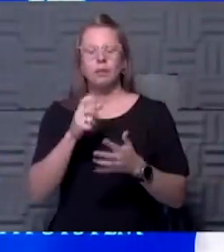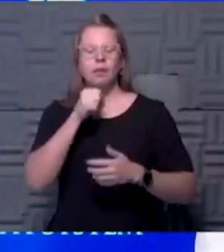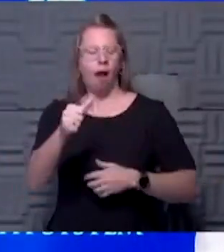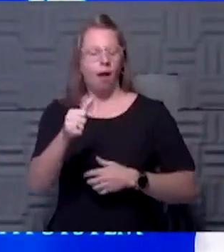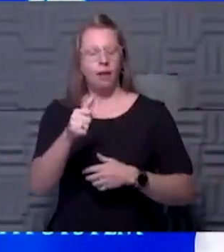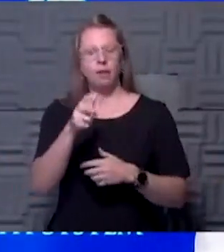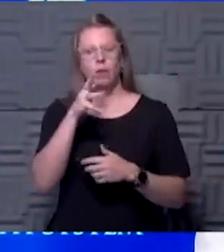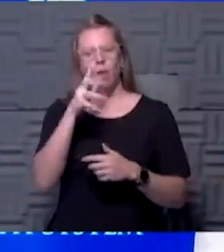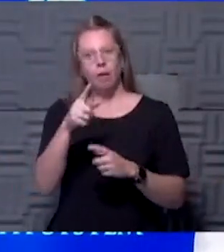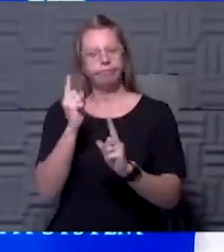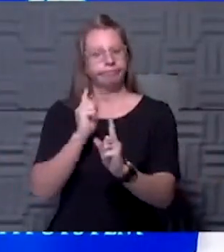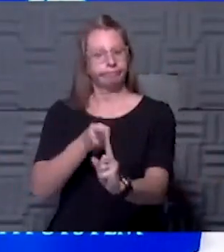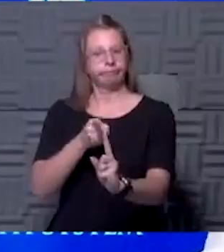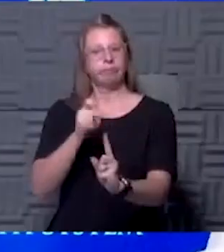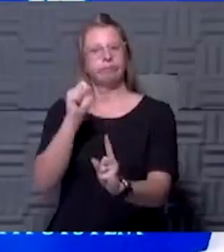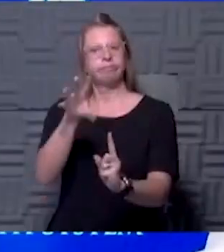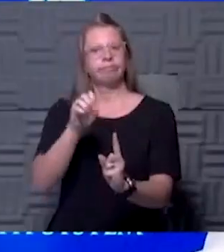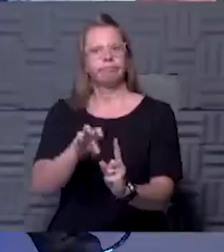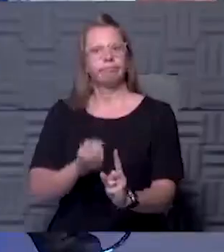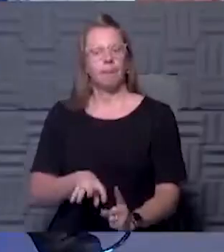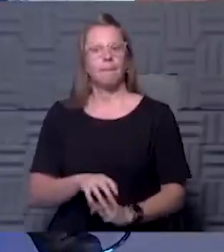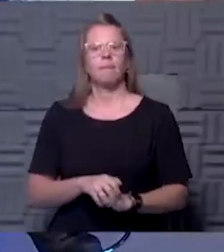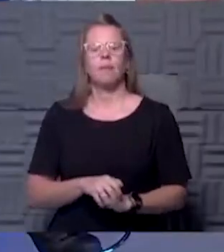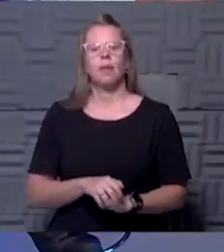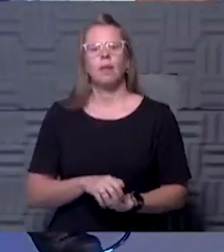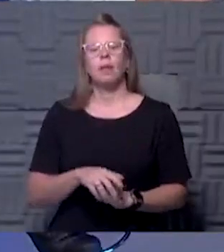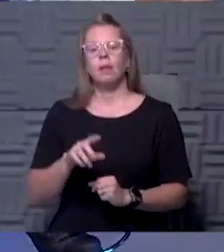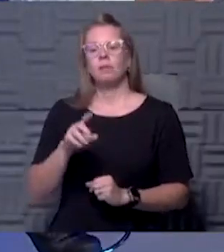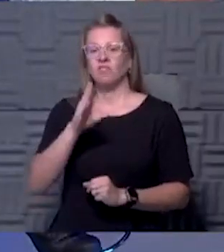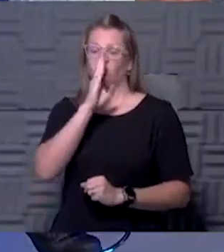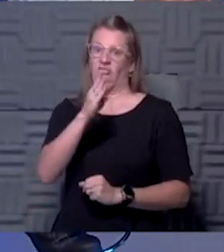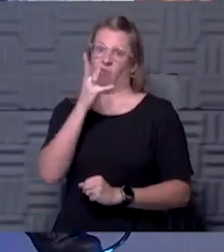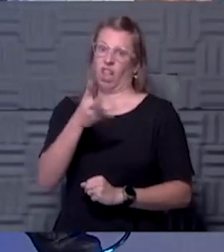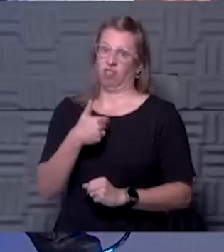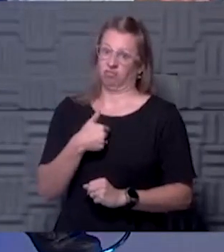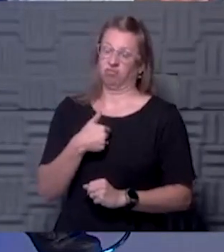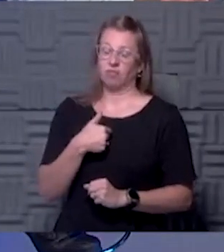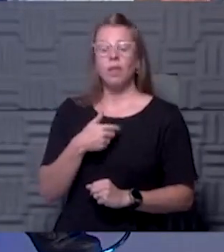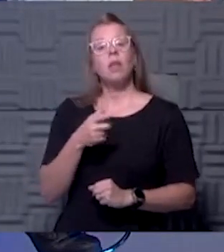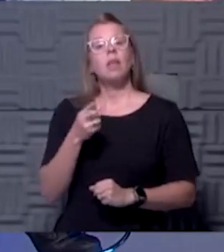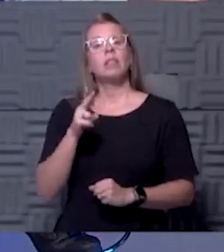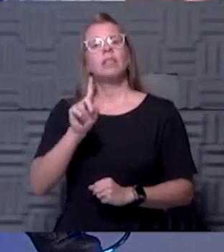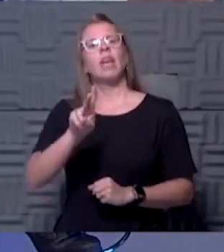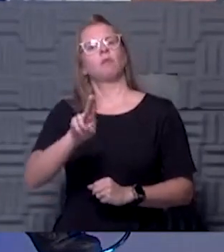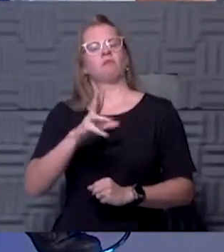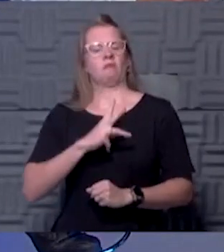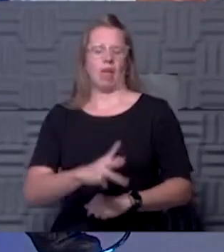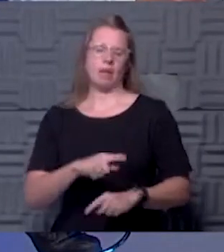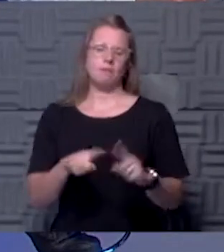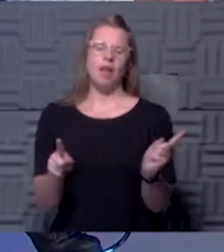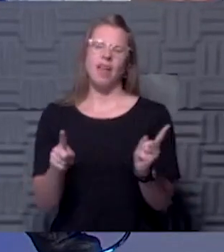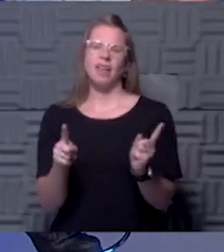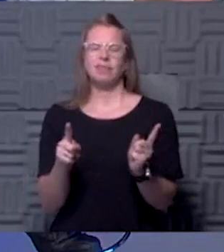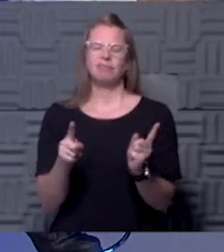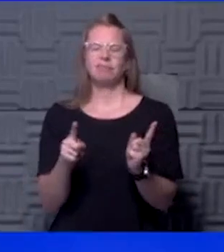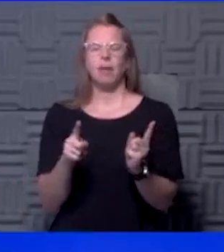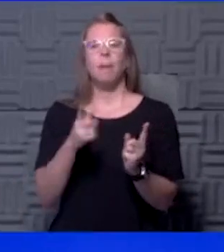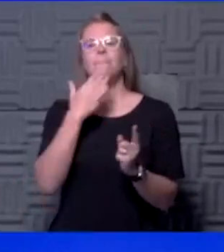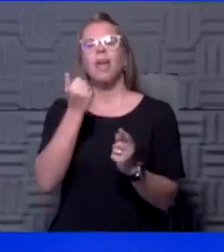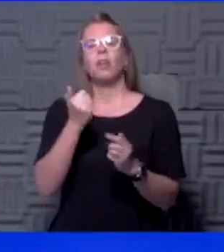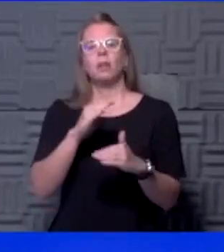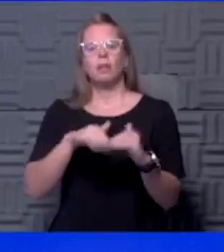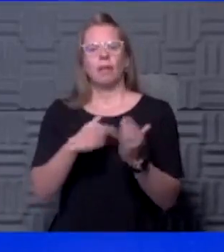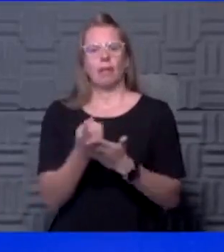truth about what's going on out there. So how are we today? Be frank about it. We're doing okay. Not as good as we would like, but a lot better than last week. So